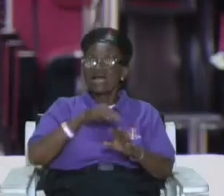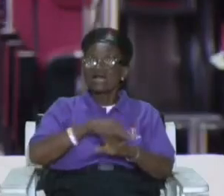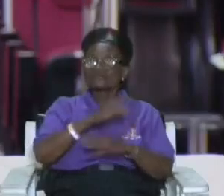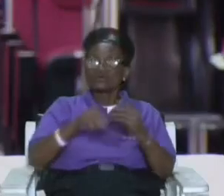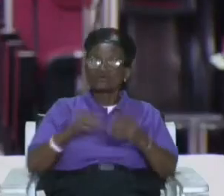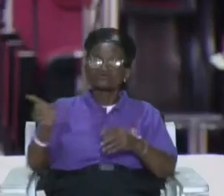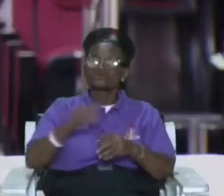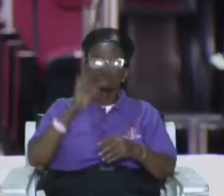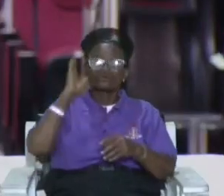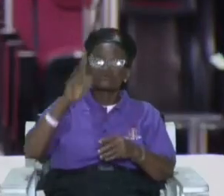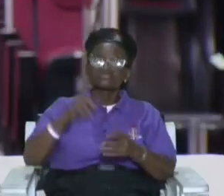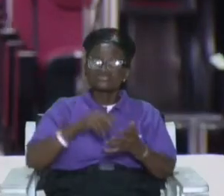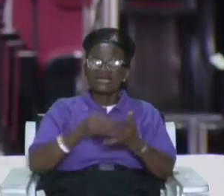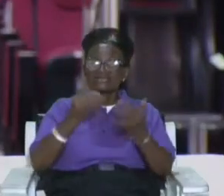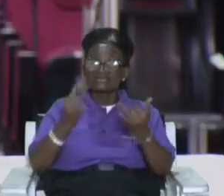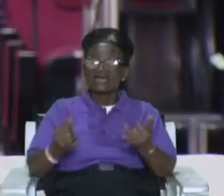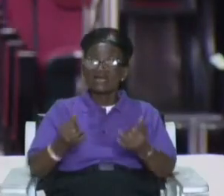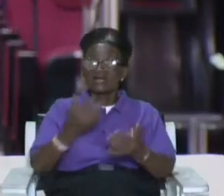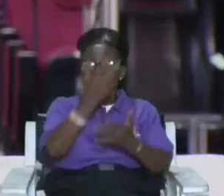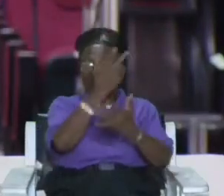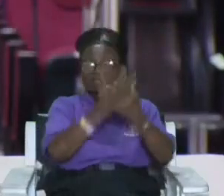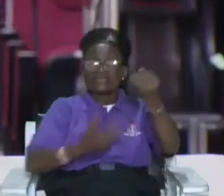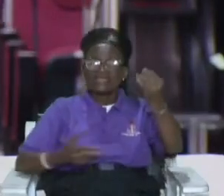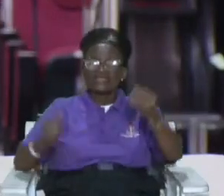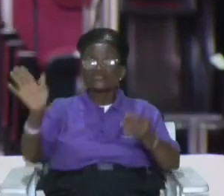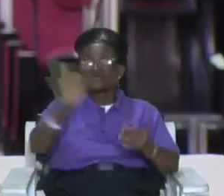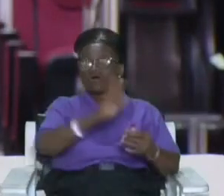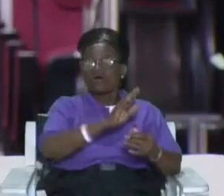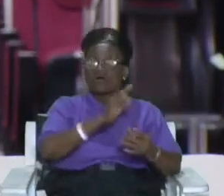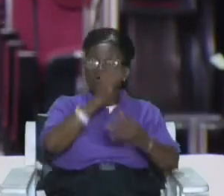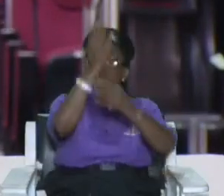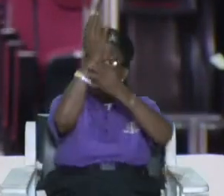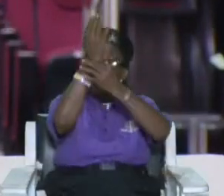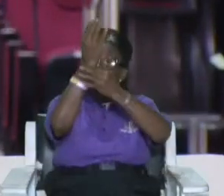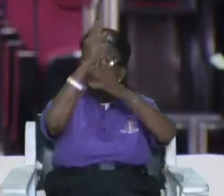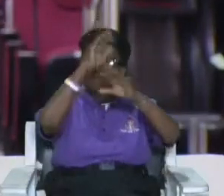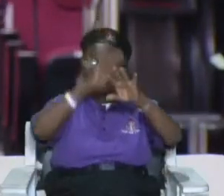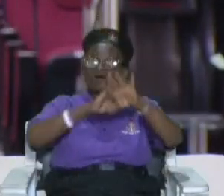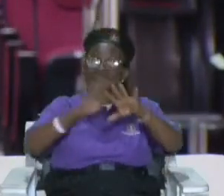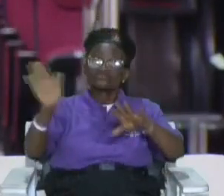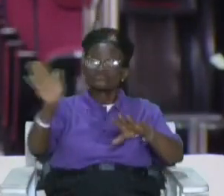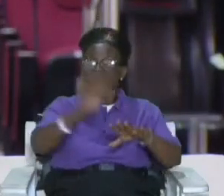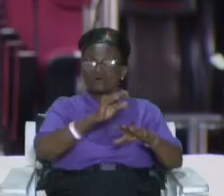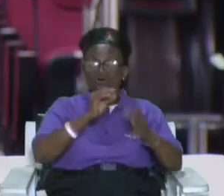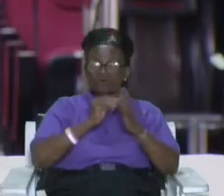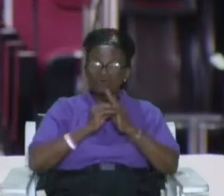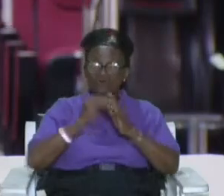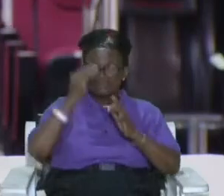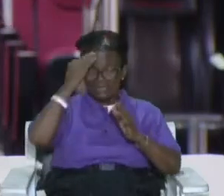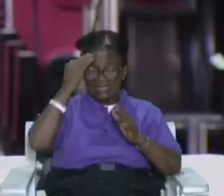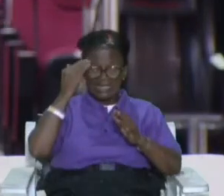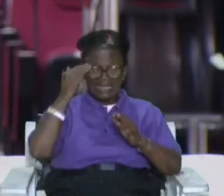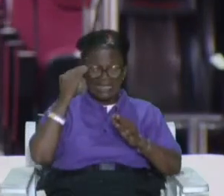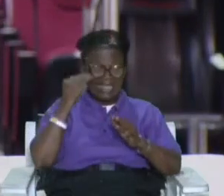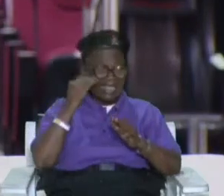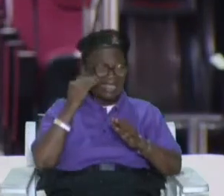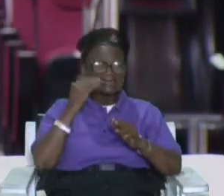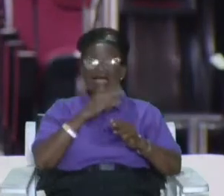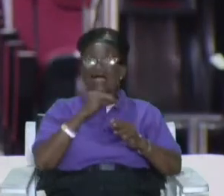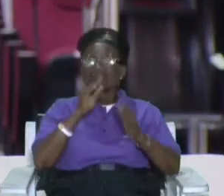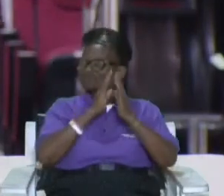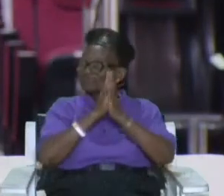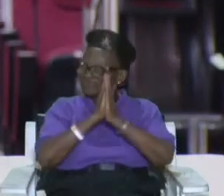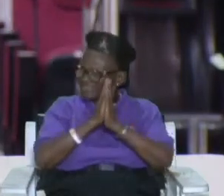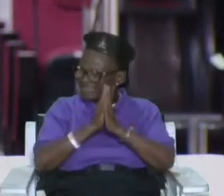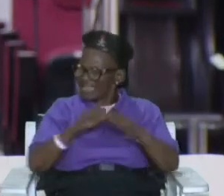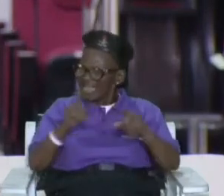head. And please pray as if you are angry. And mention your name.